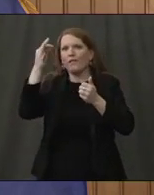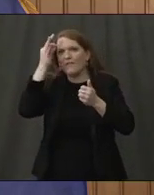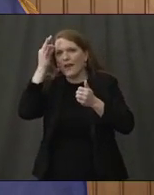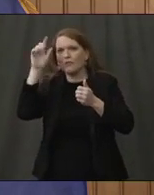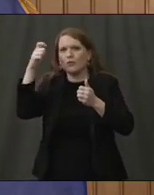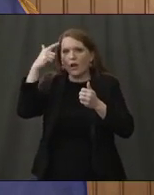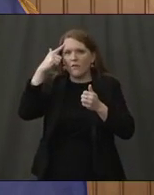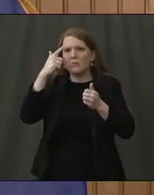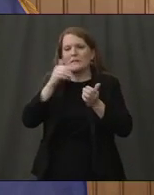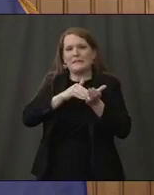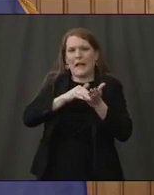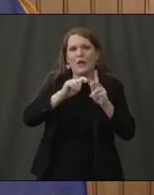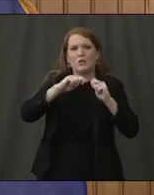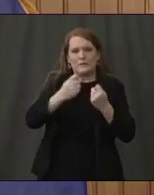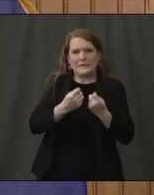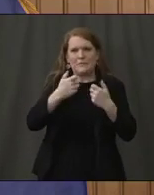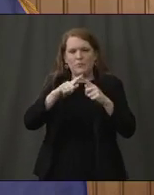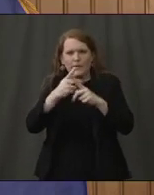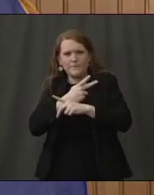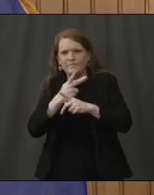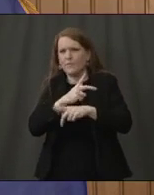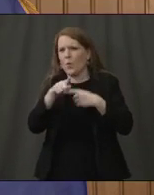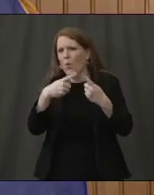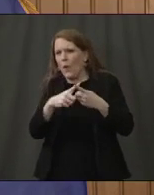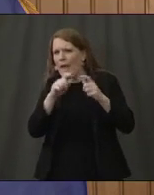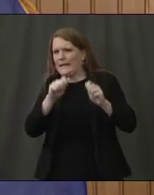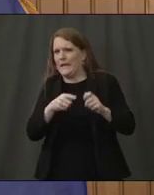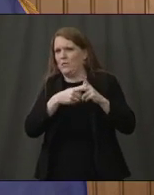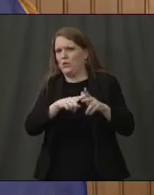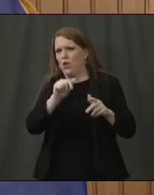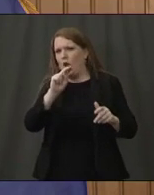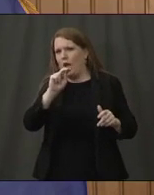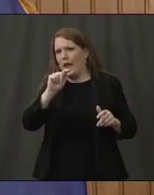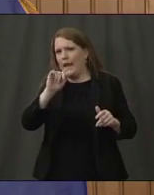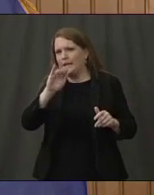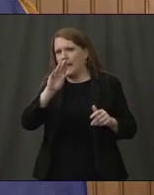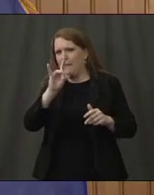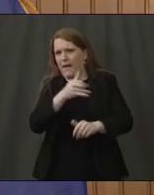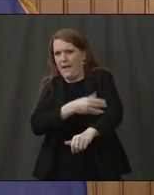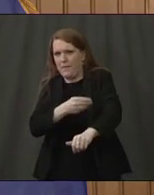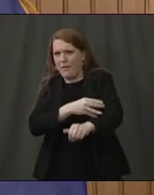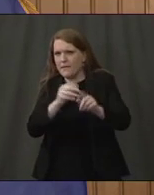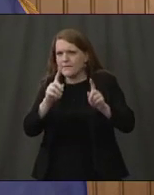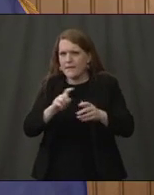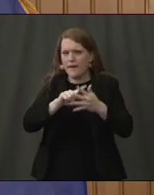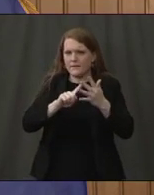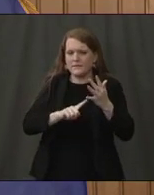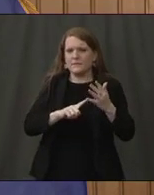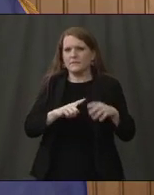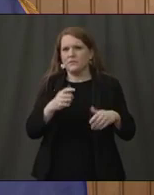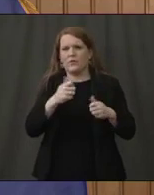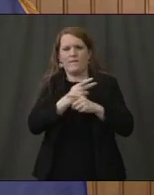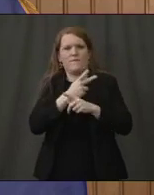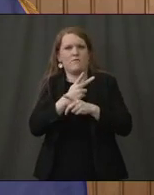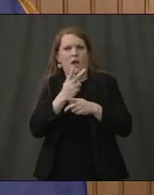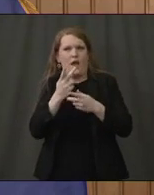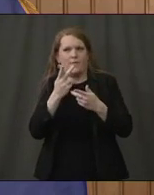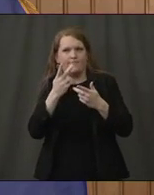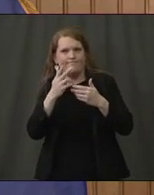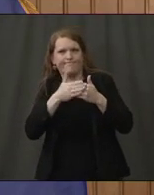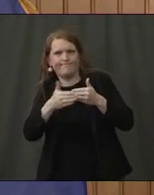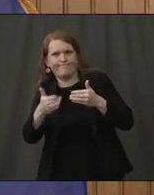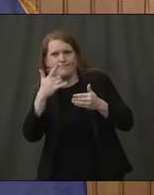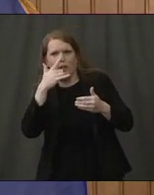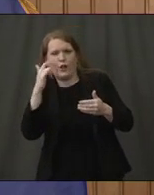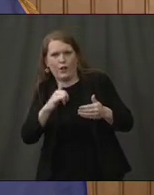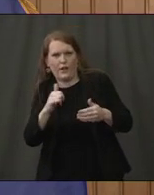And before introducing Roland, I will say I'm cutting off here to go talk to Secretary Esper. He's